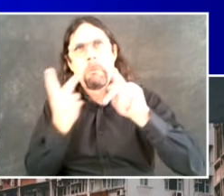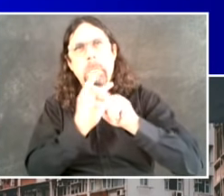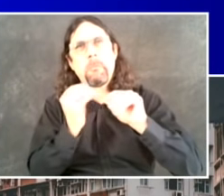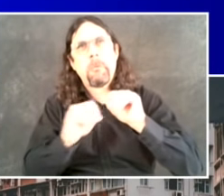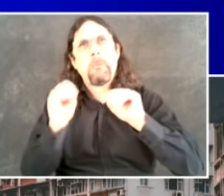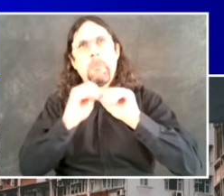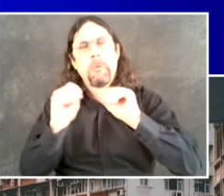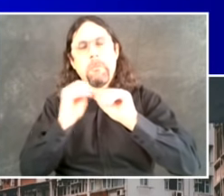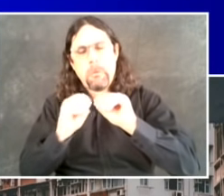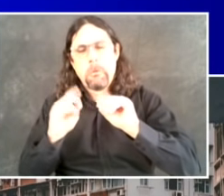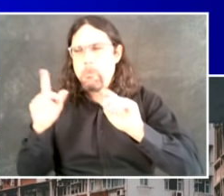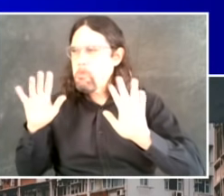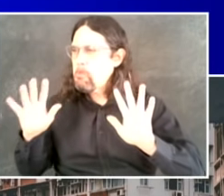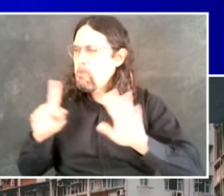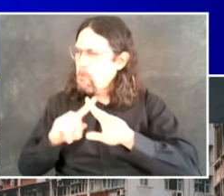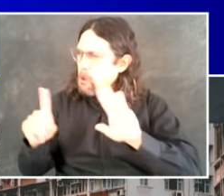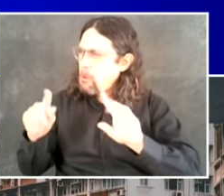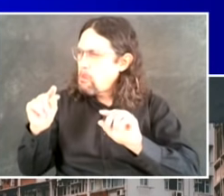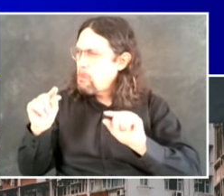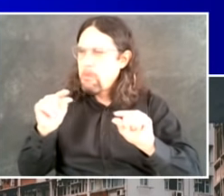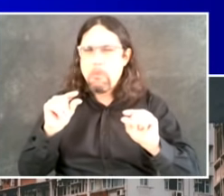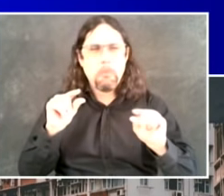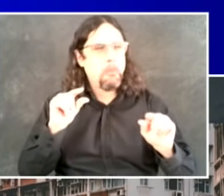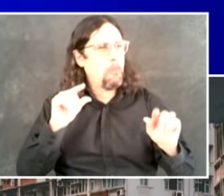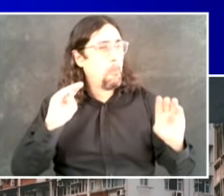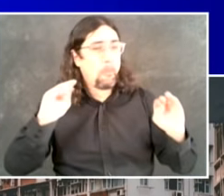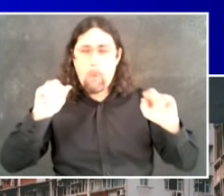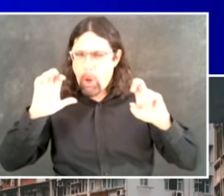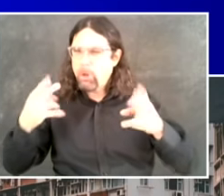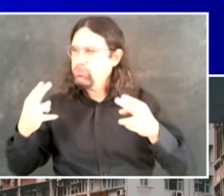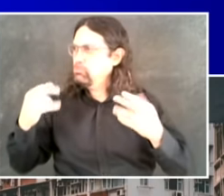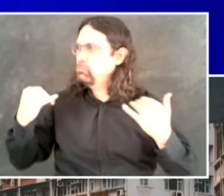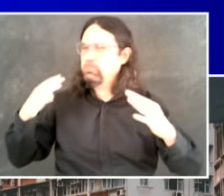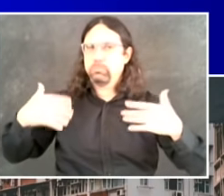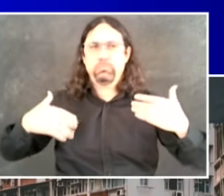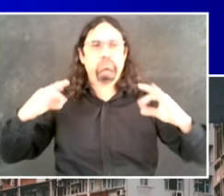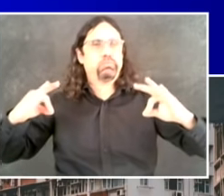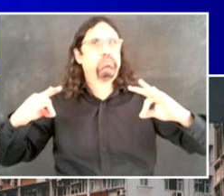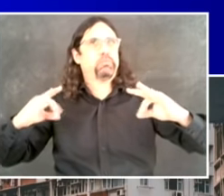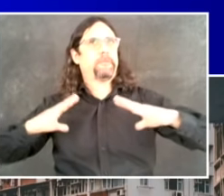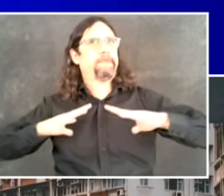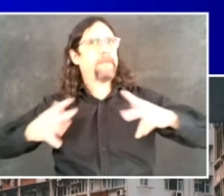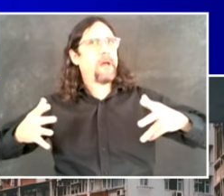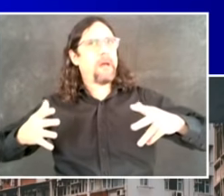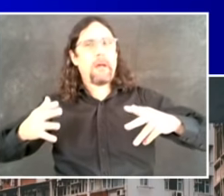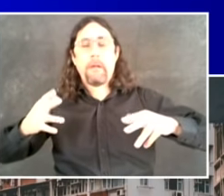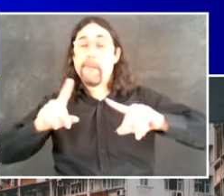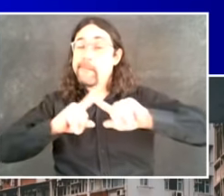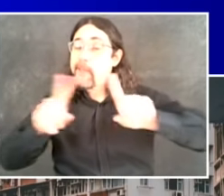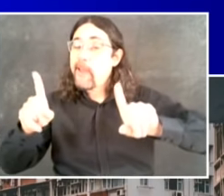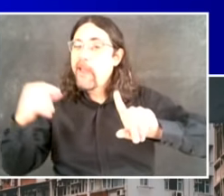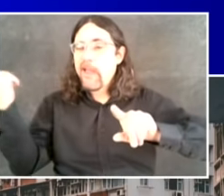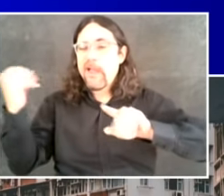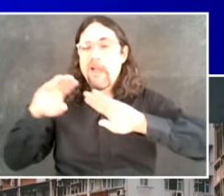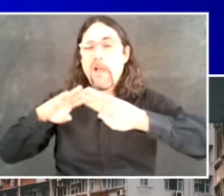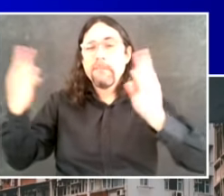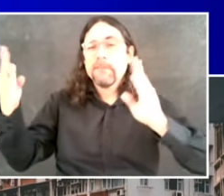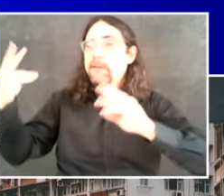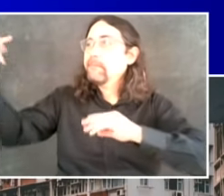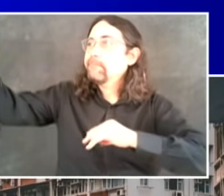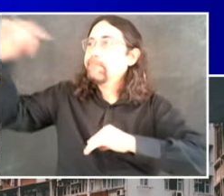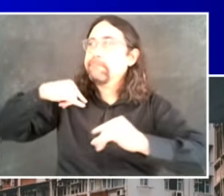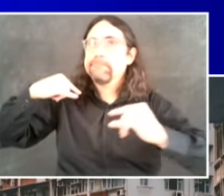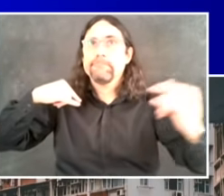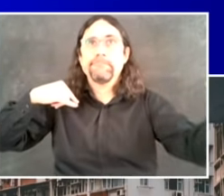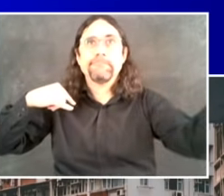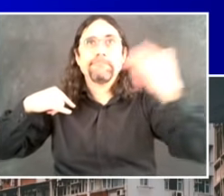Travelers started returning home to Hong Kong. People were allowed to go out again. Nightlife started again. Obviously, very,